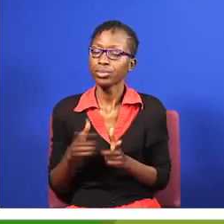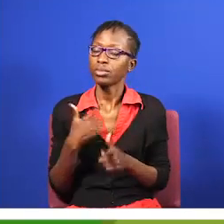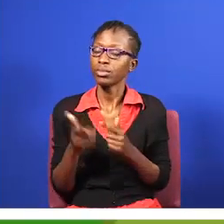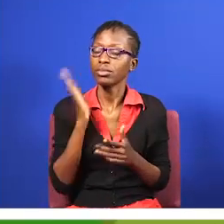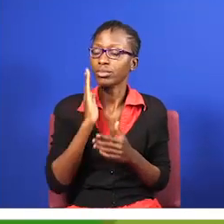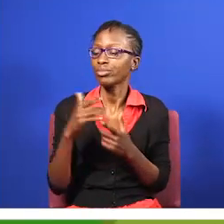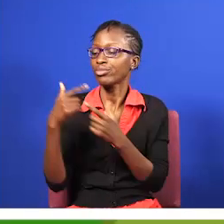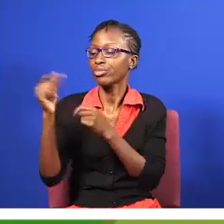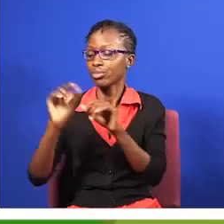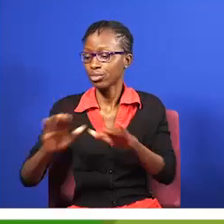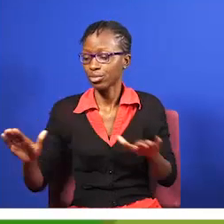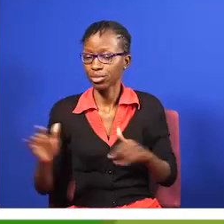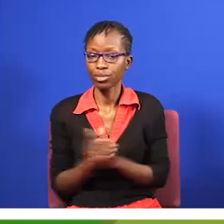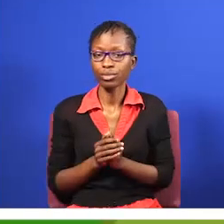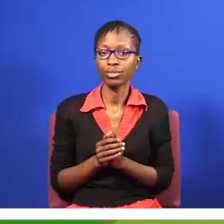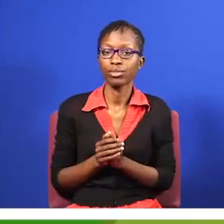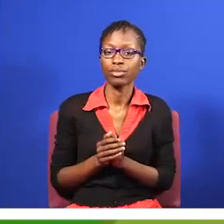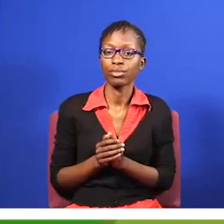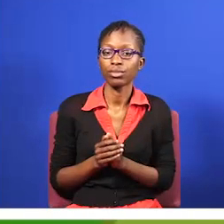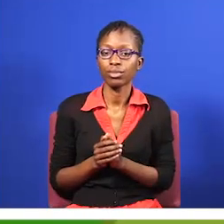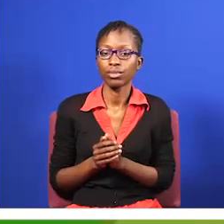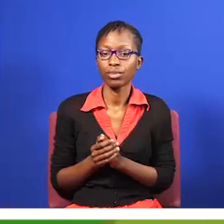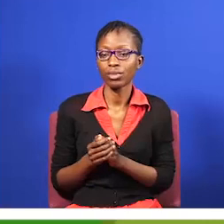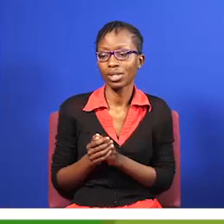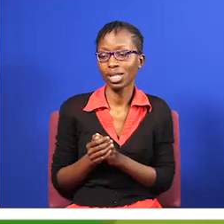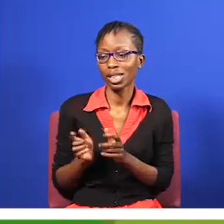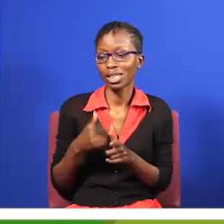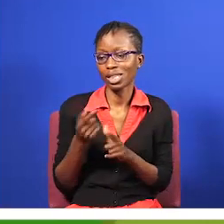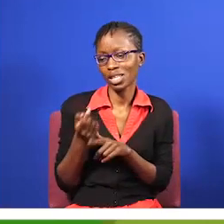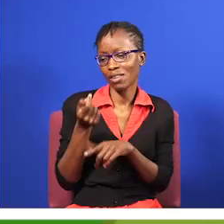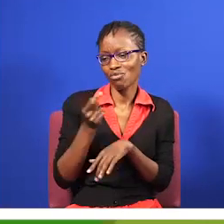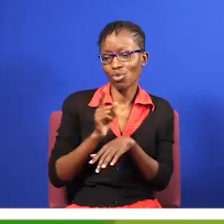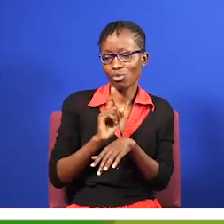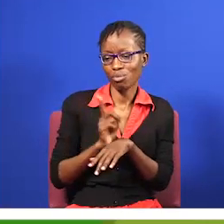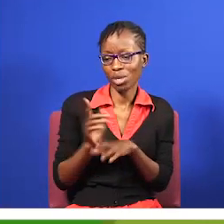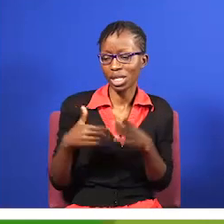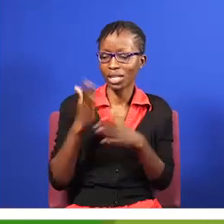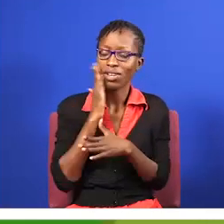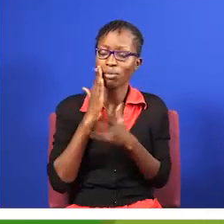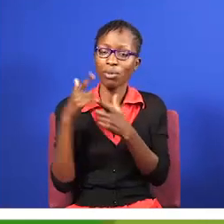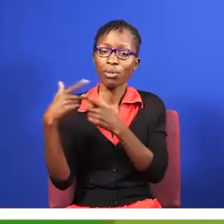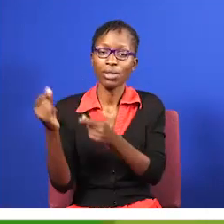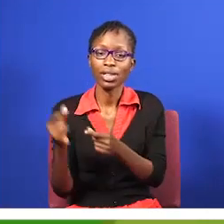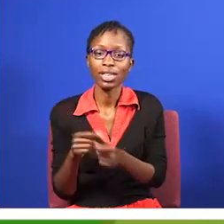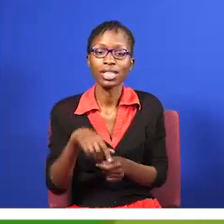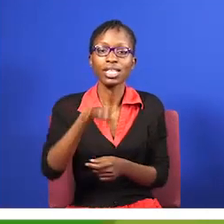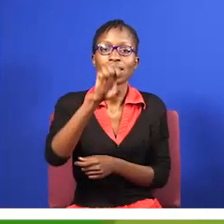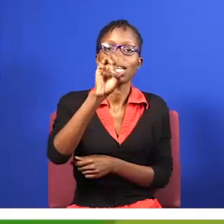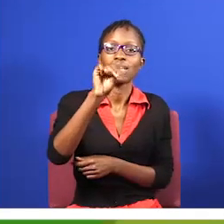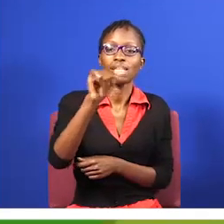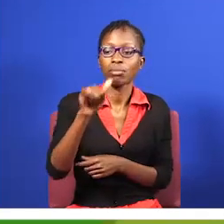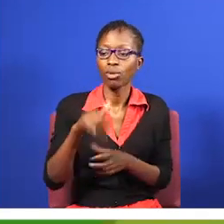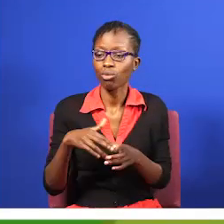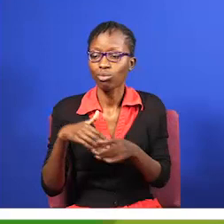Then the mother left. And guess what? Just a few minutes after she left, Emmy was